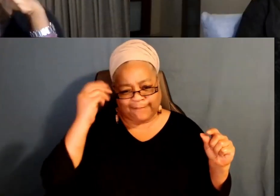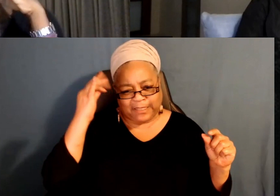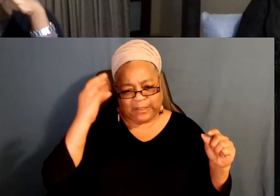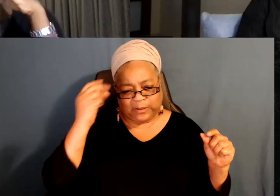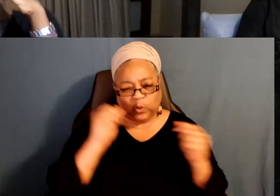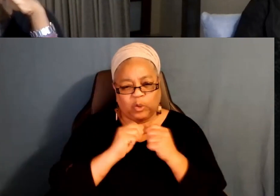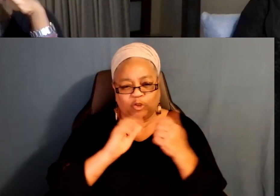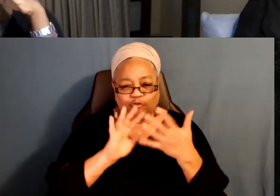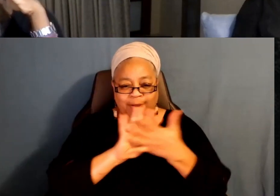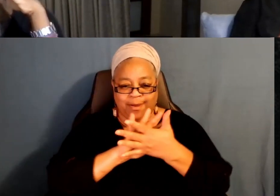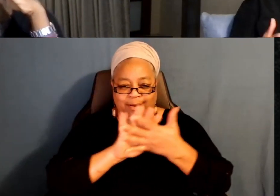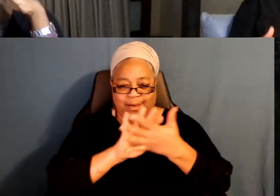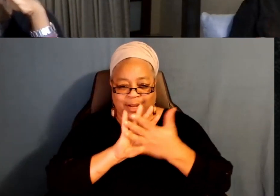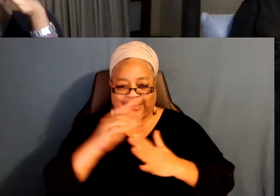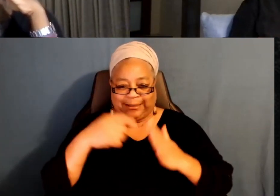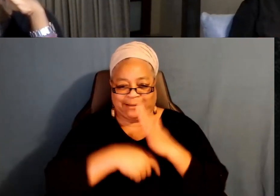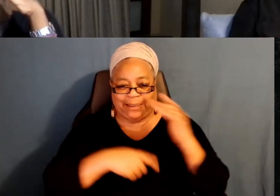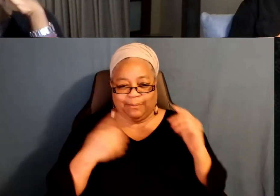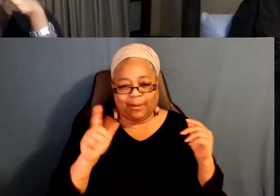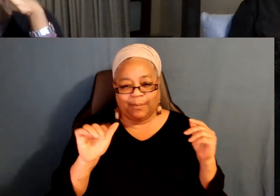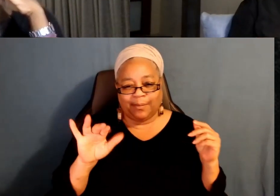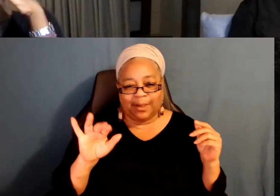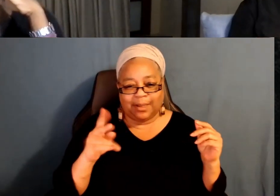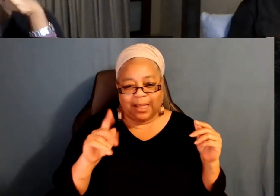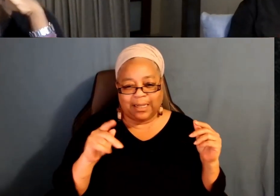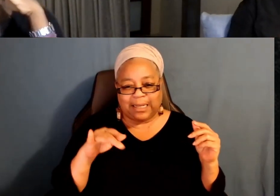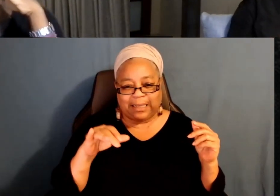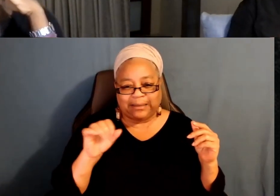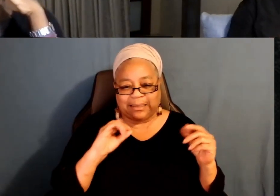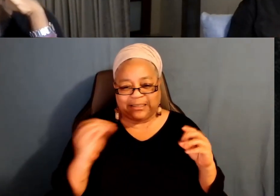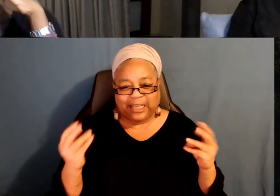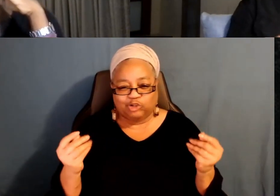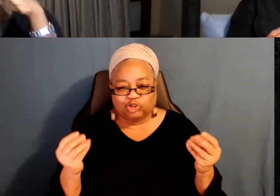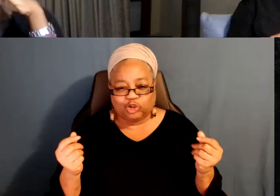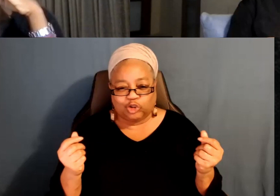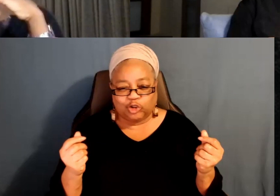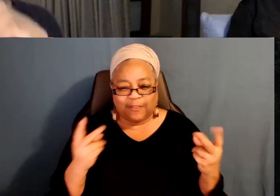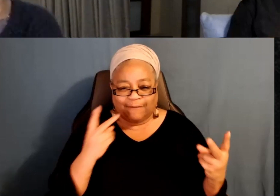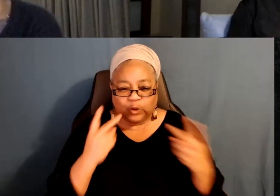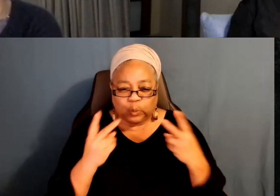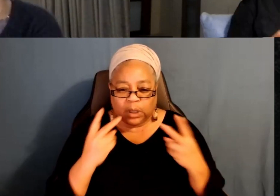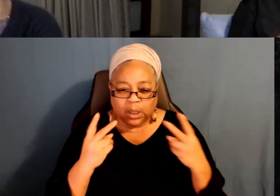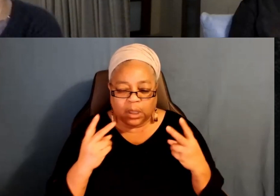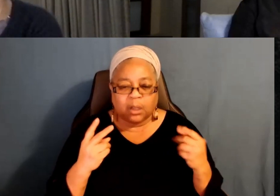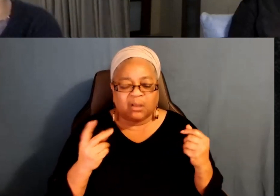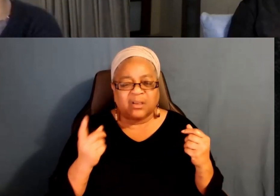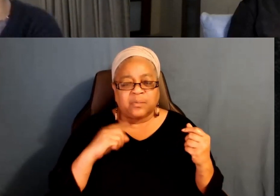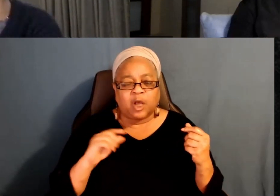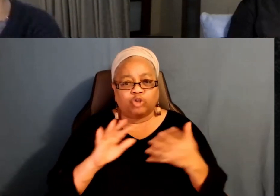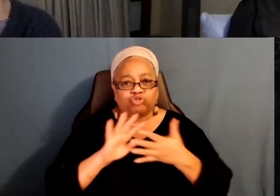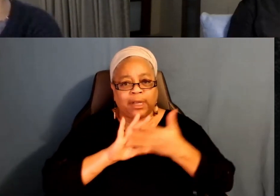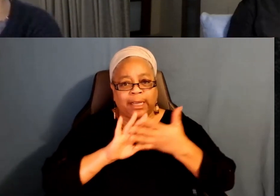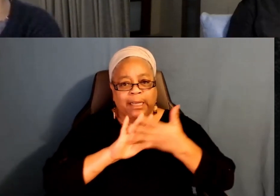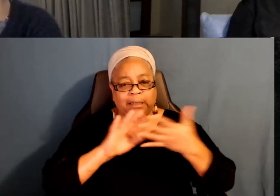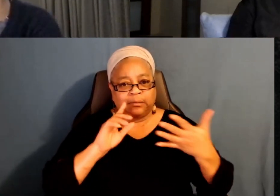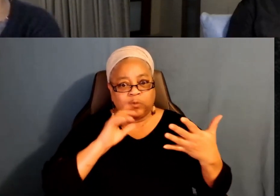Black grain. You know, grain as texture, the haptic, the sonic, the visual, but grain in its archaic